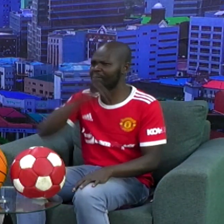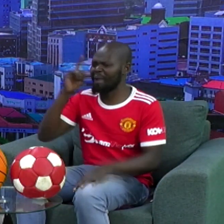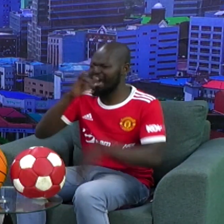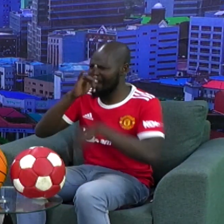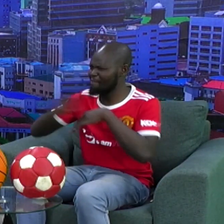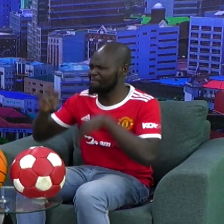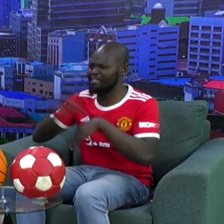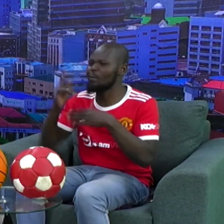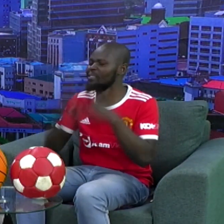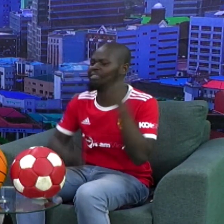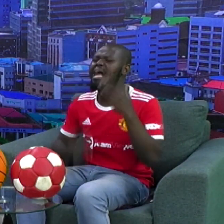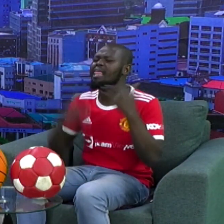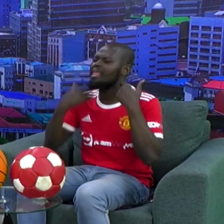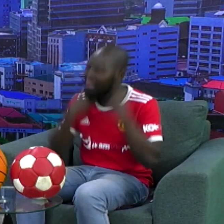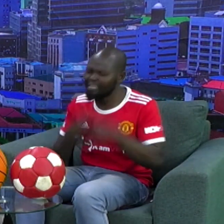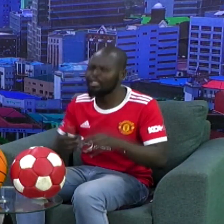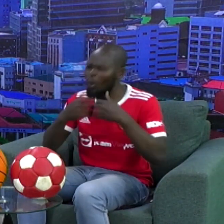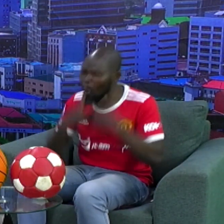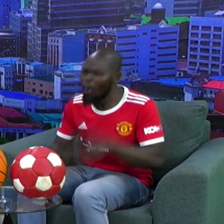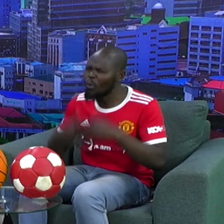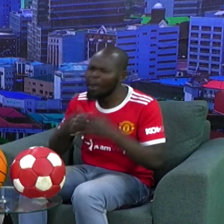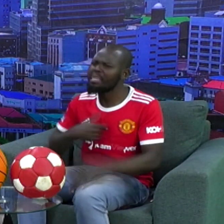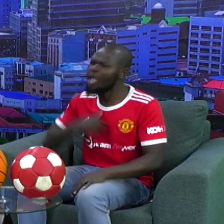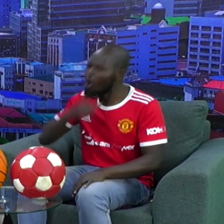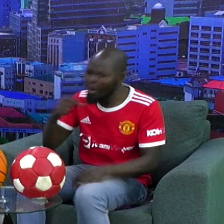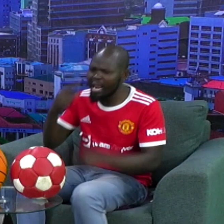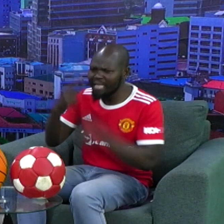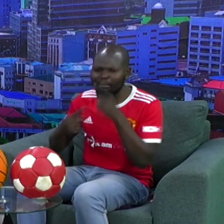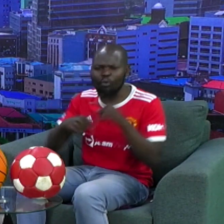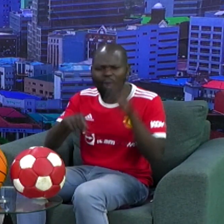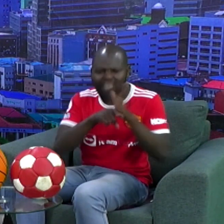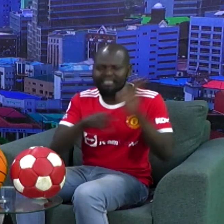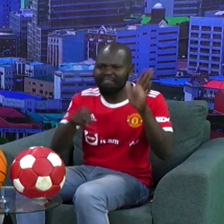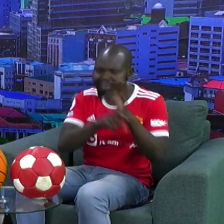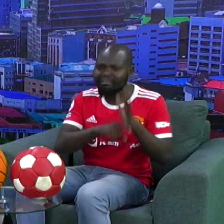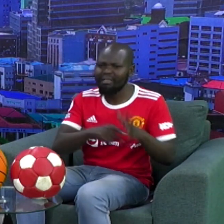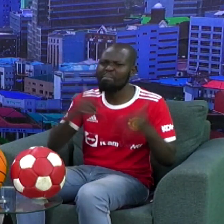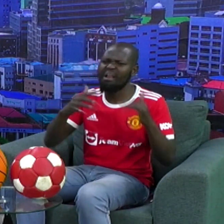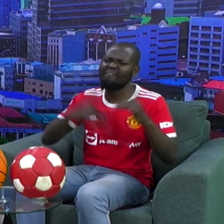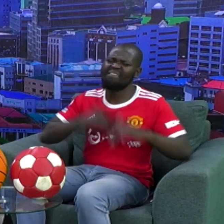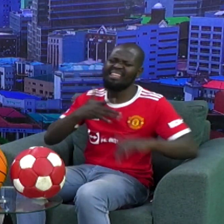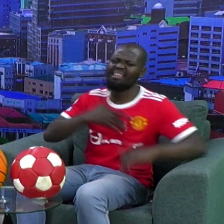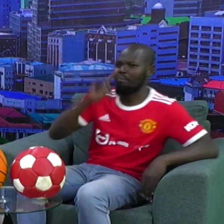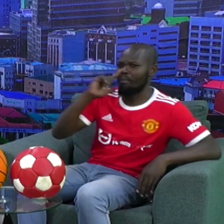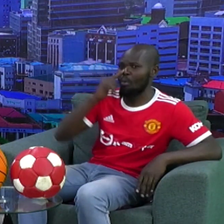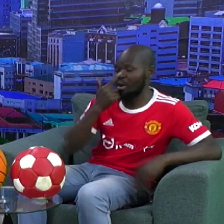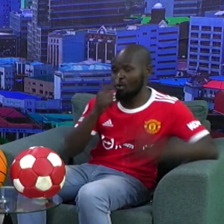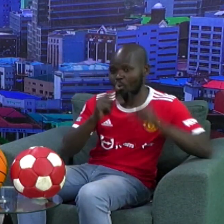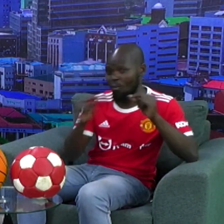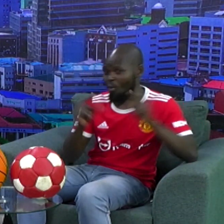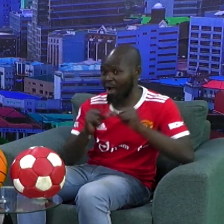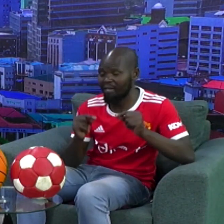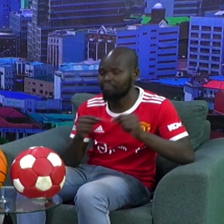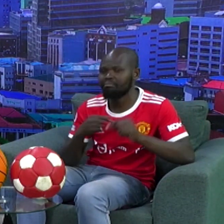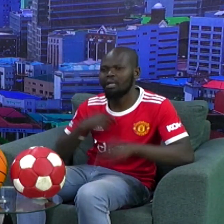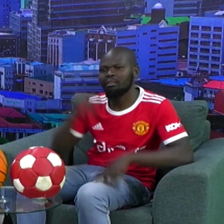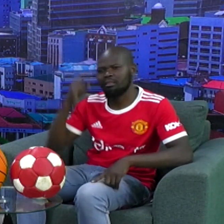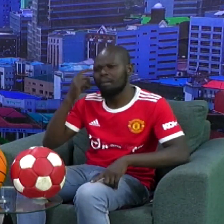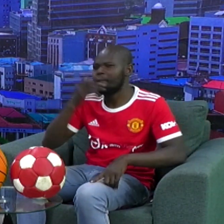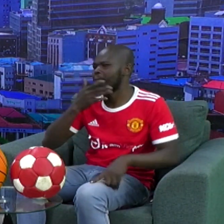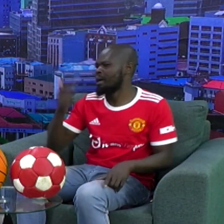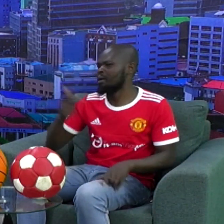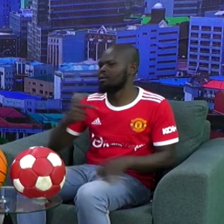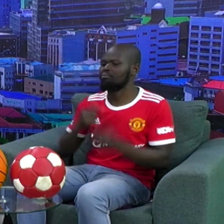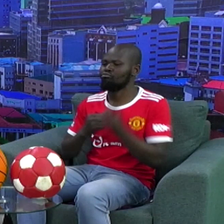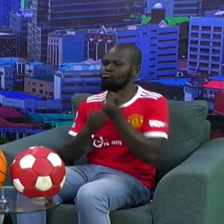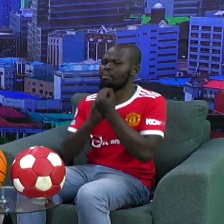concerns, because this is really affecting the morale of the team, and the supporters, they are really getting a very negative feedback,